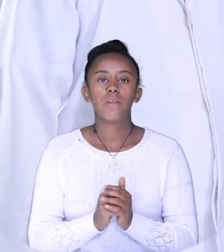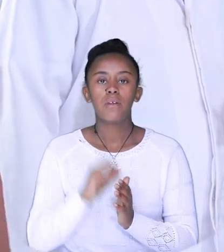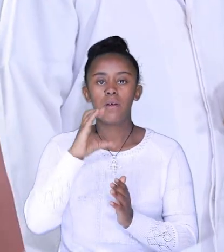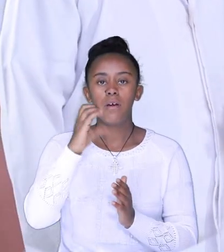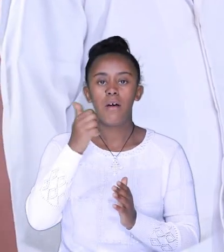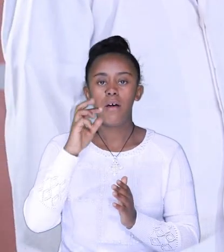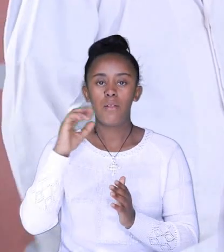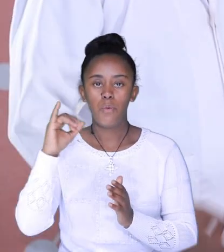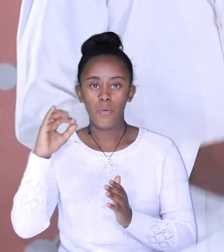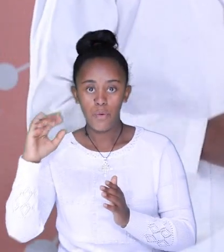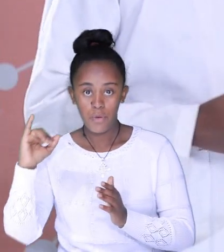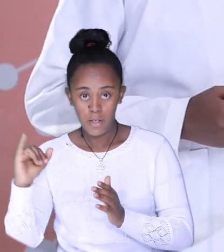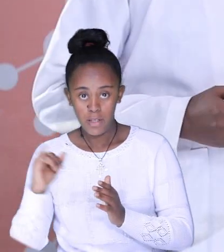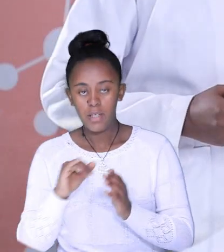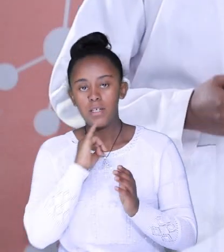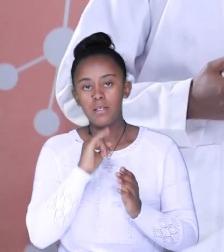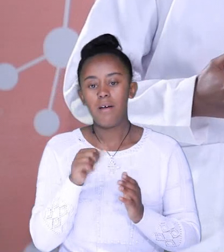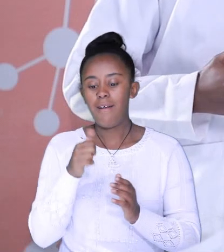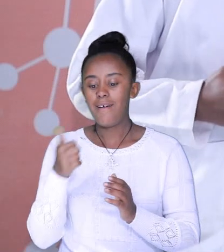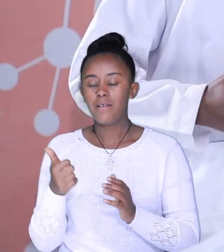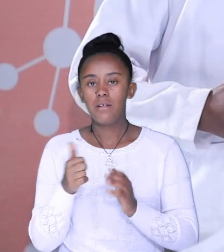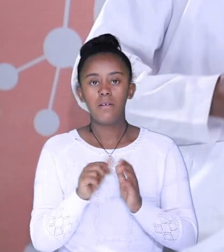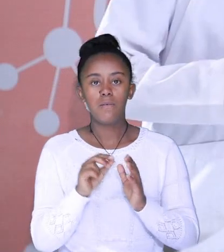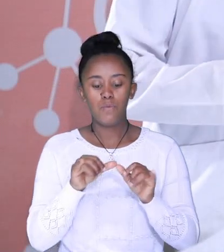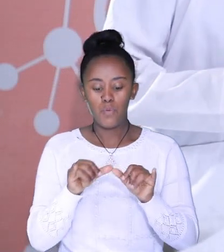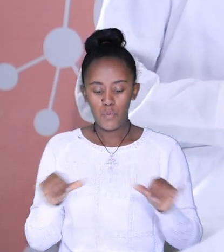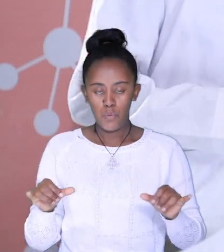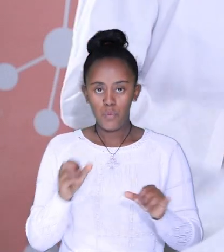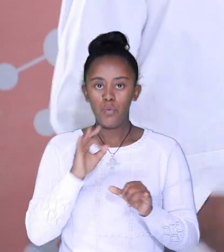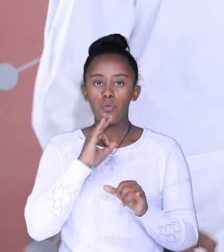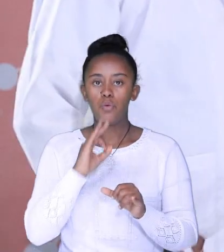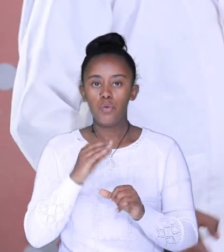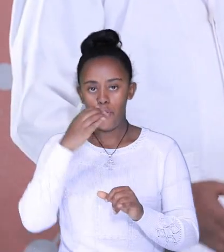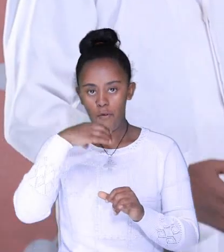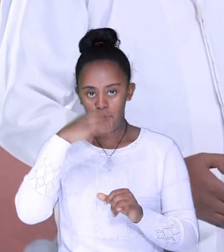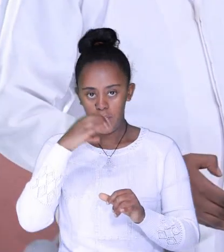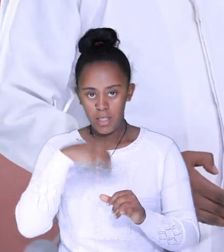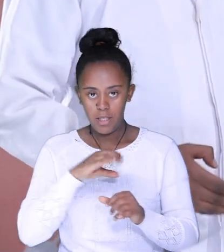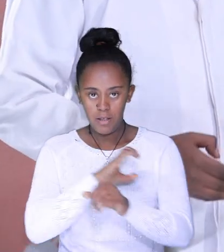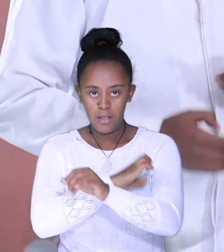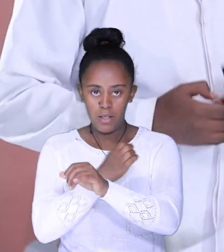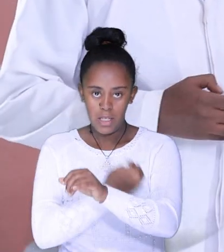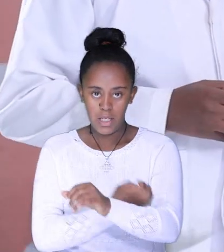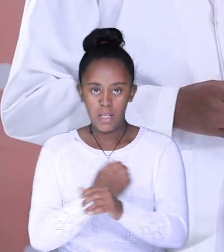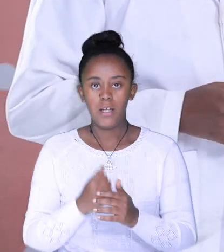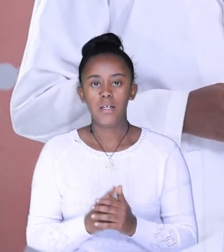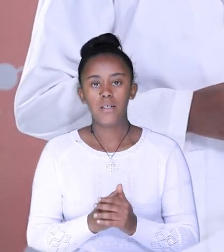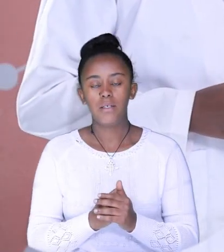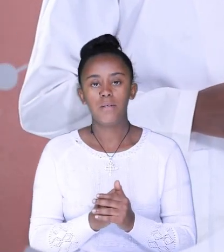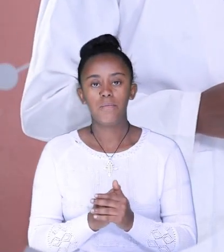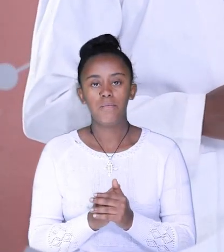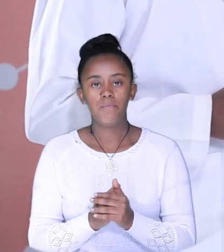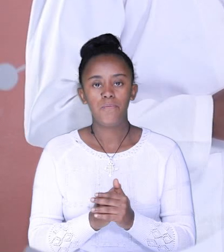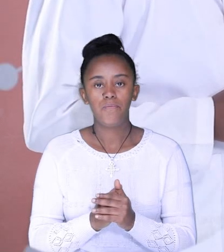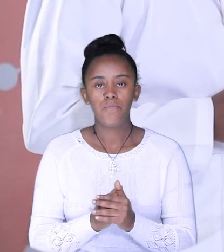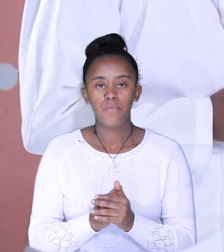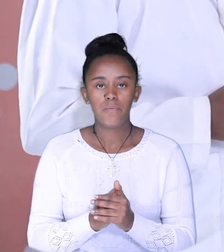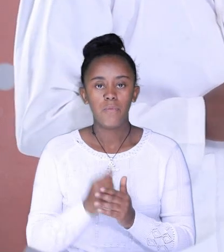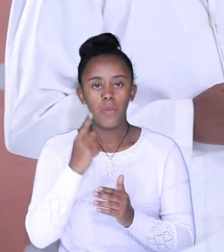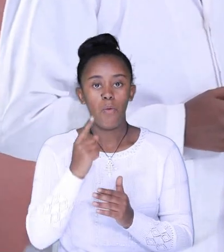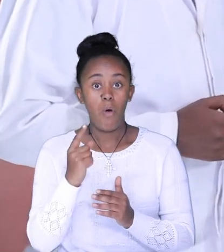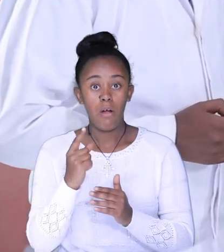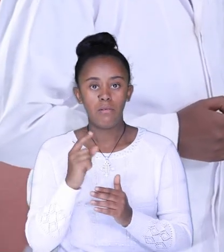is another unit of heat energy. Calorie is another unit of heat energy.